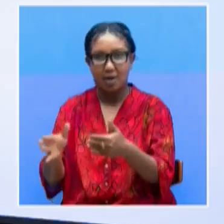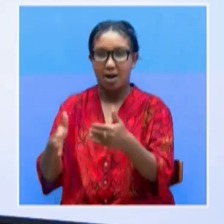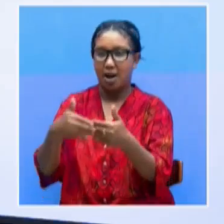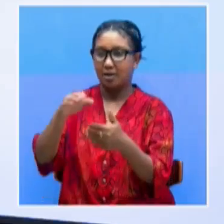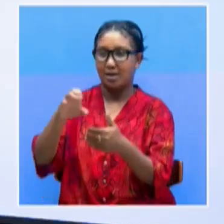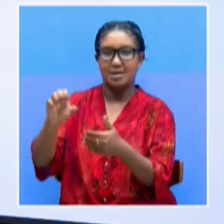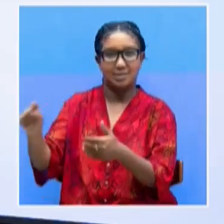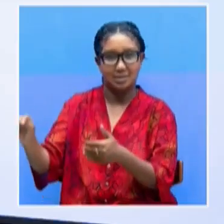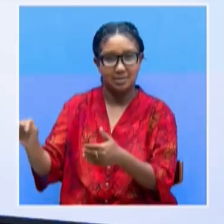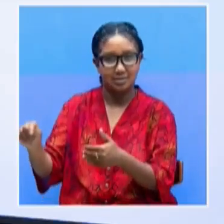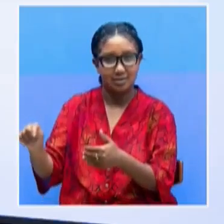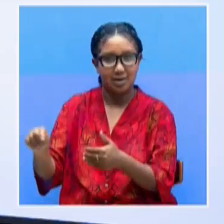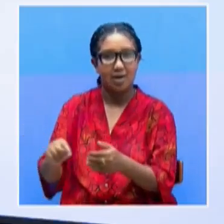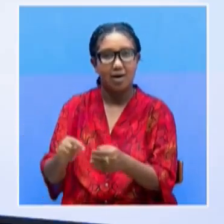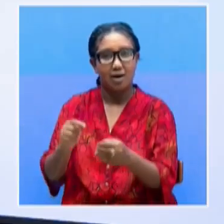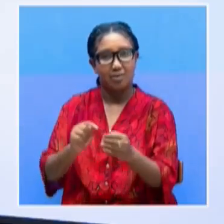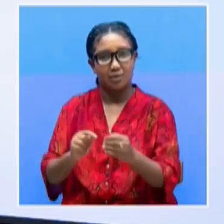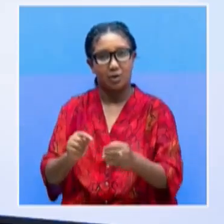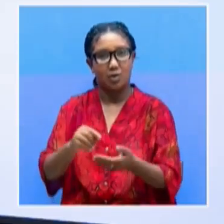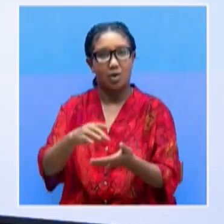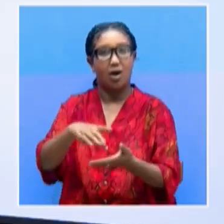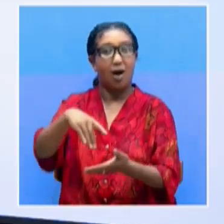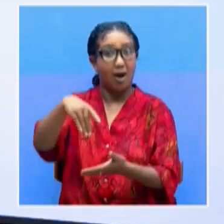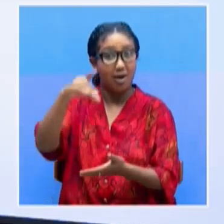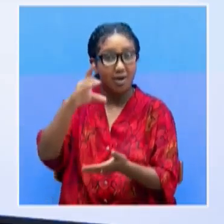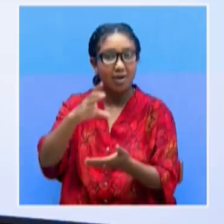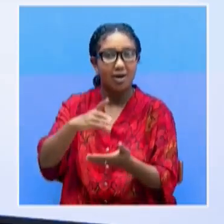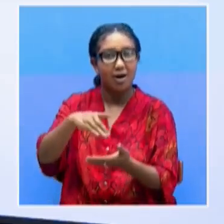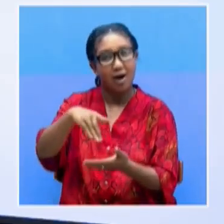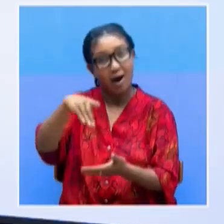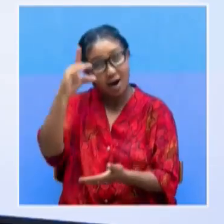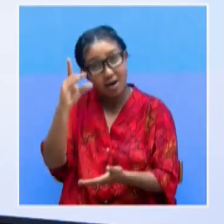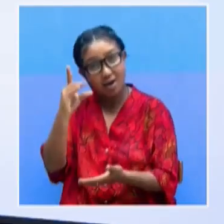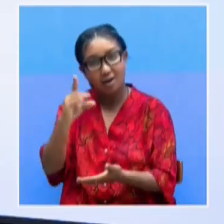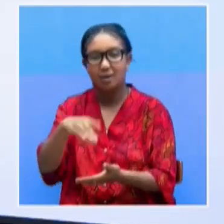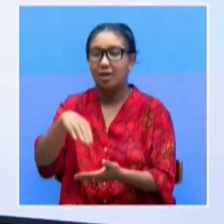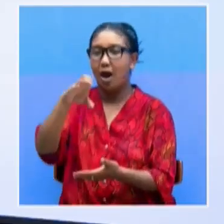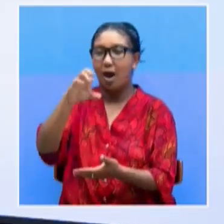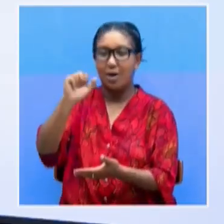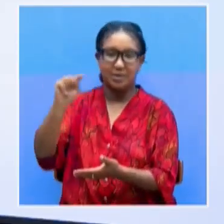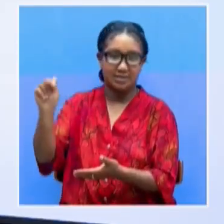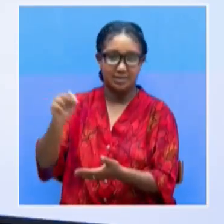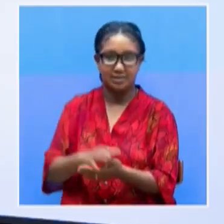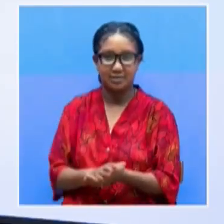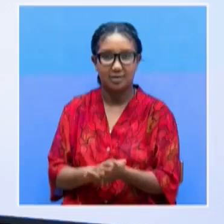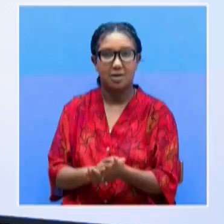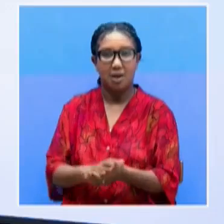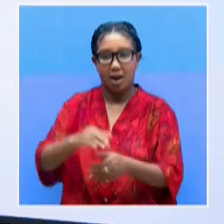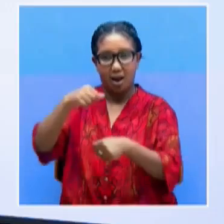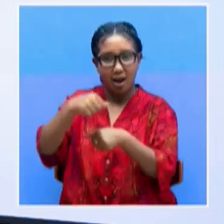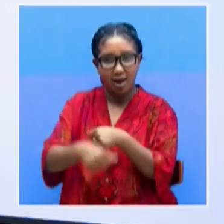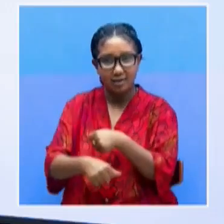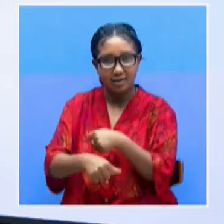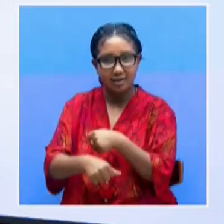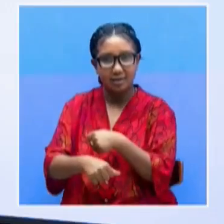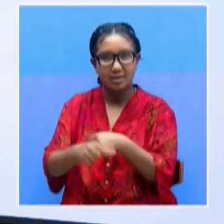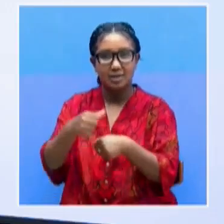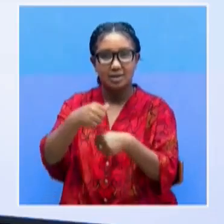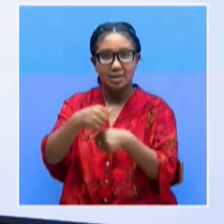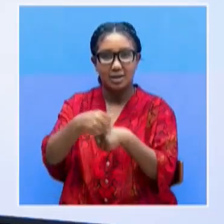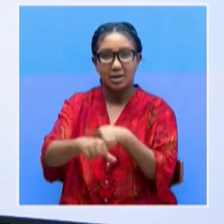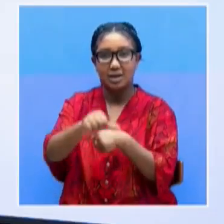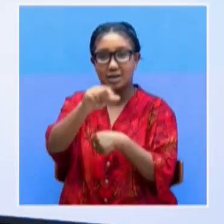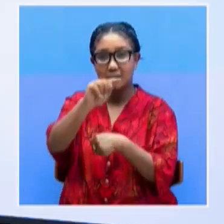lightest, high, higher, and highest, late,